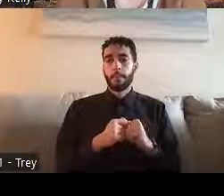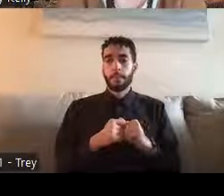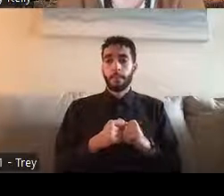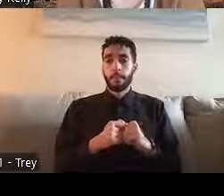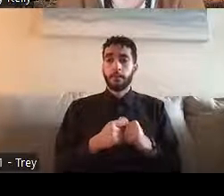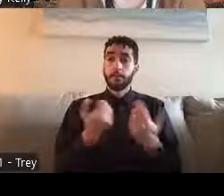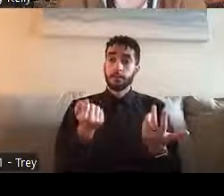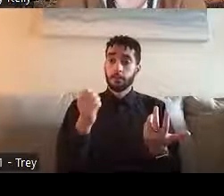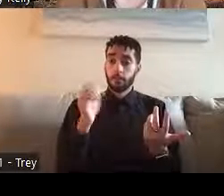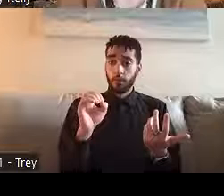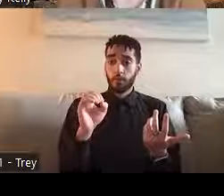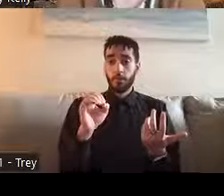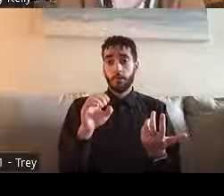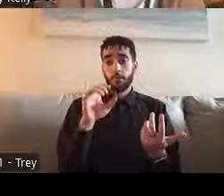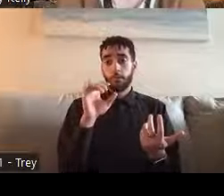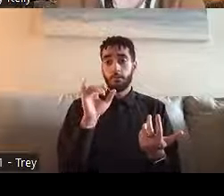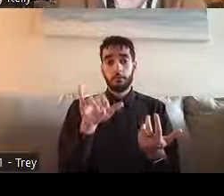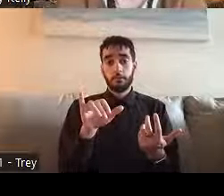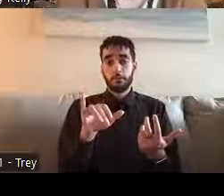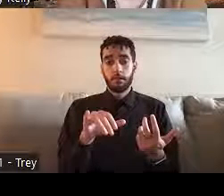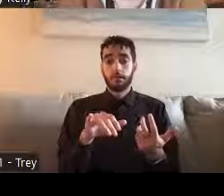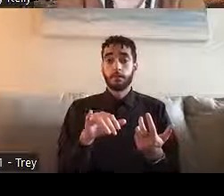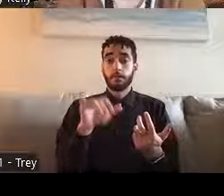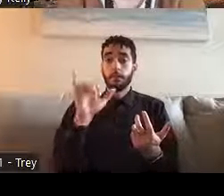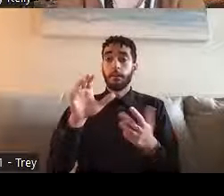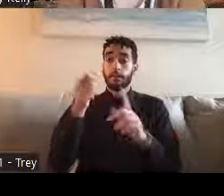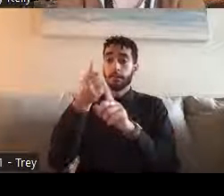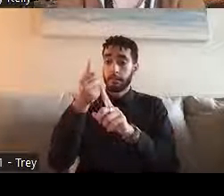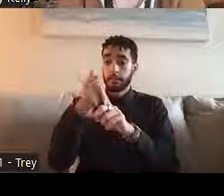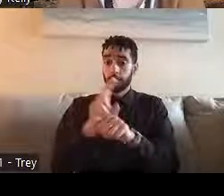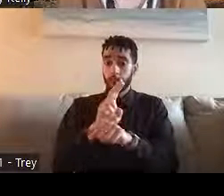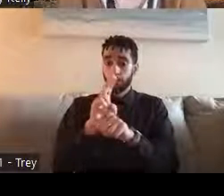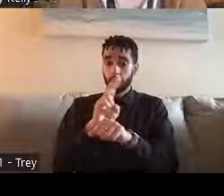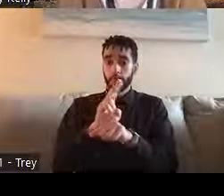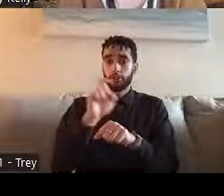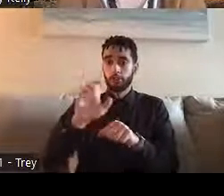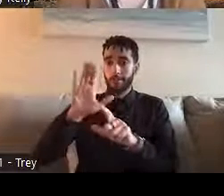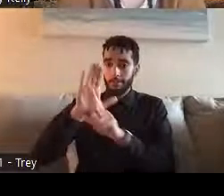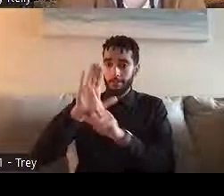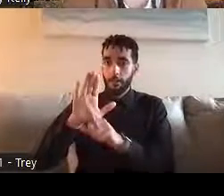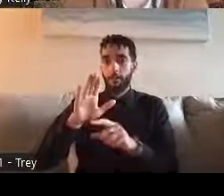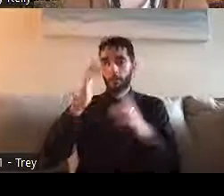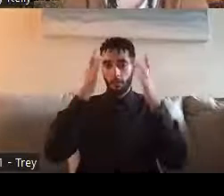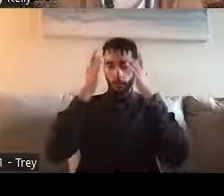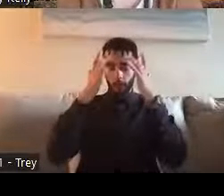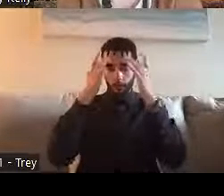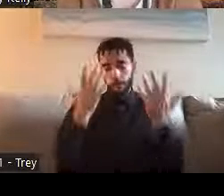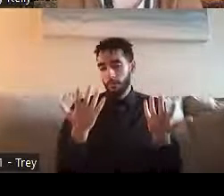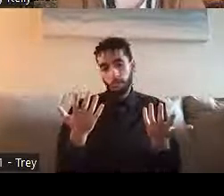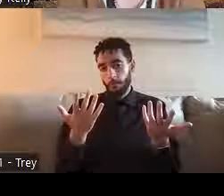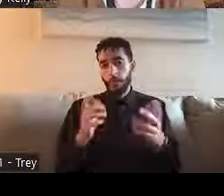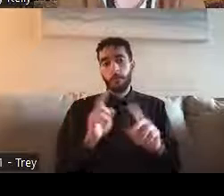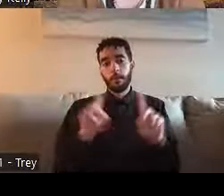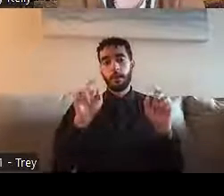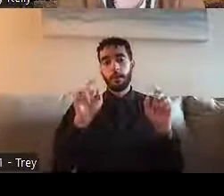So it's not apparent to the end user, the family caregiver, why should they worry about that? But we certainly can do the